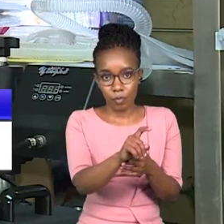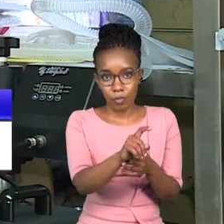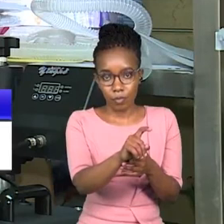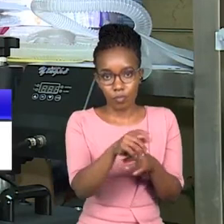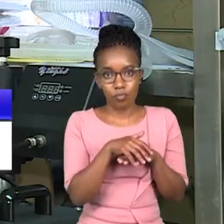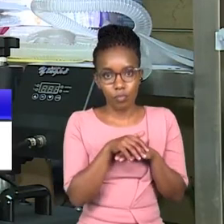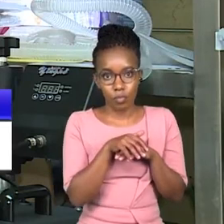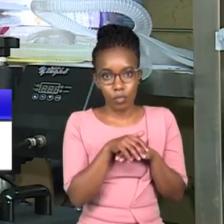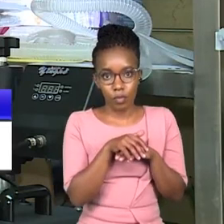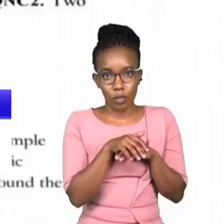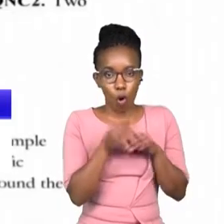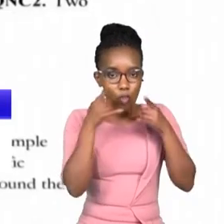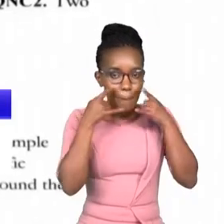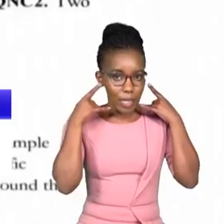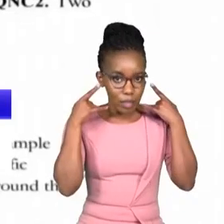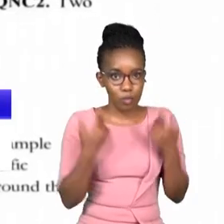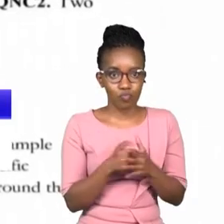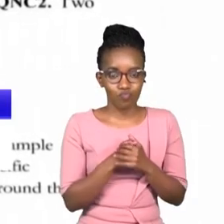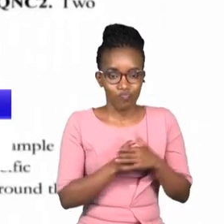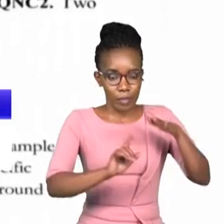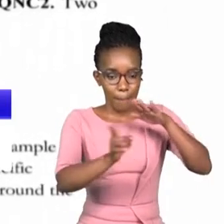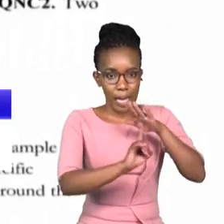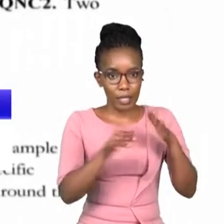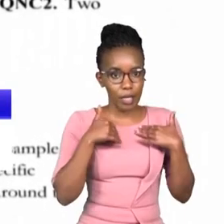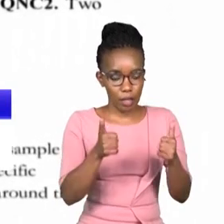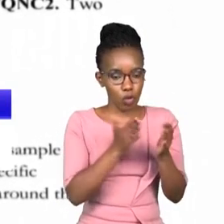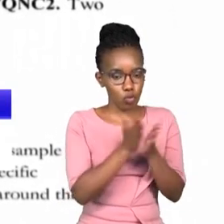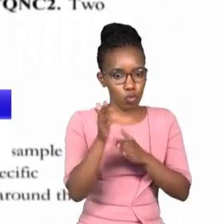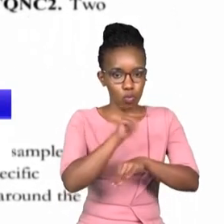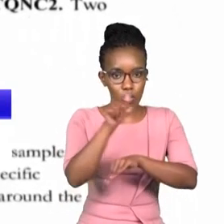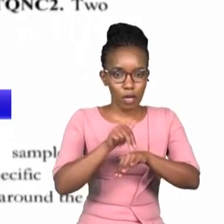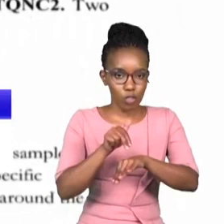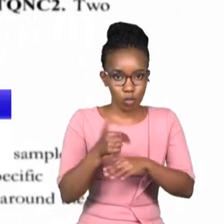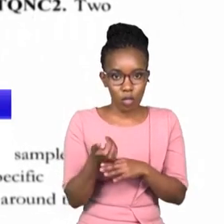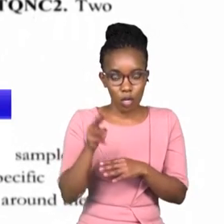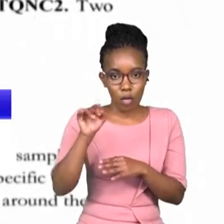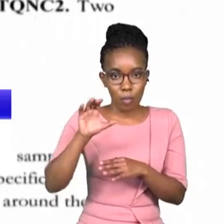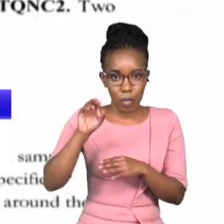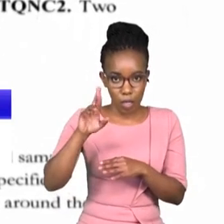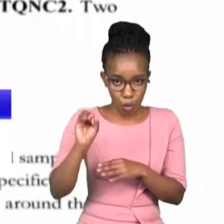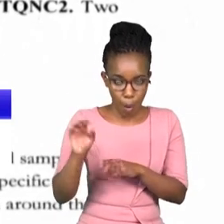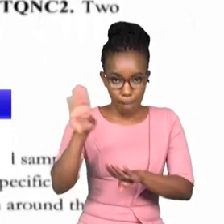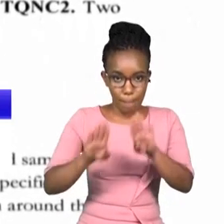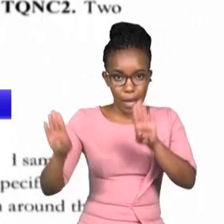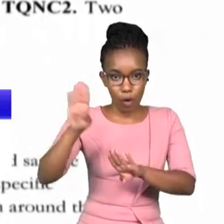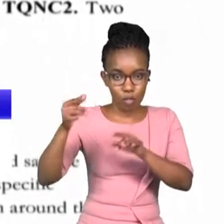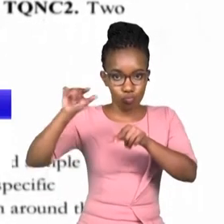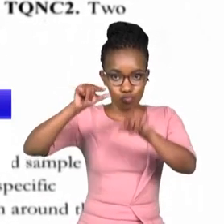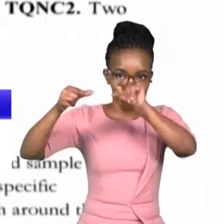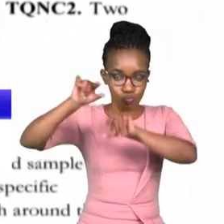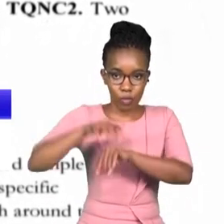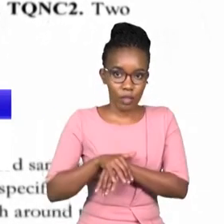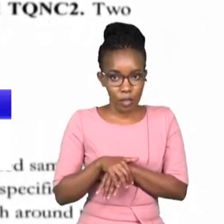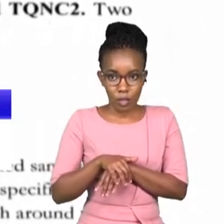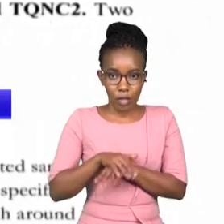on the surface of the face mask. The Ministry of Health, through the National Microbiology Reference Laboratory, has tested the fabric